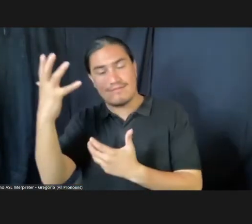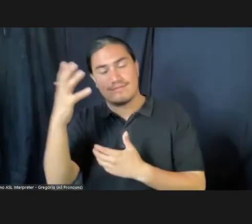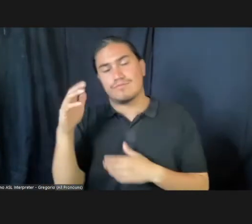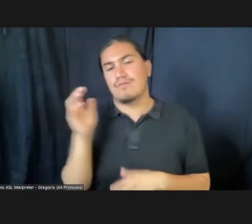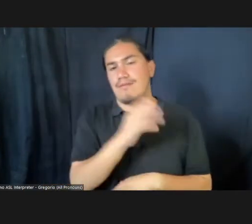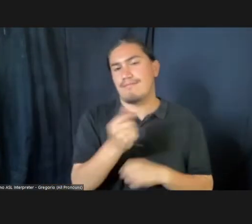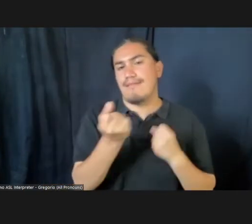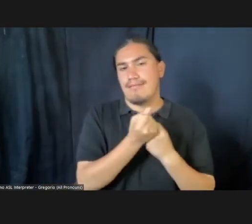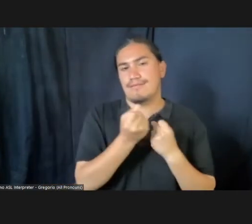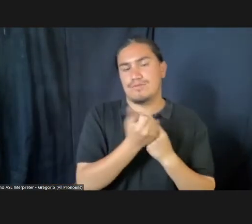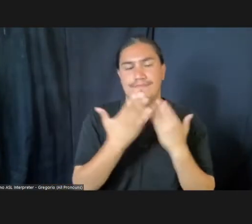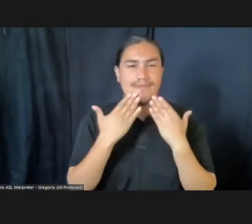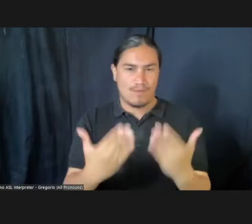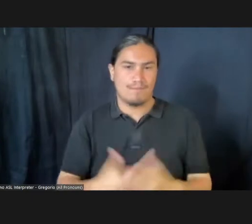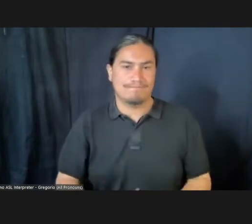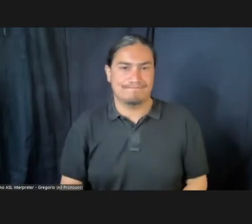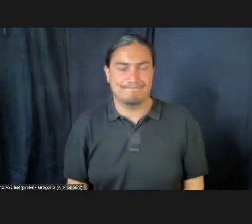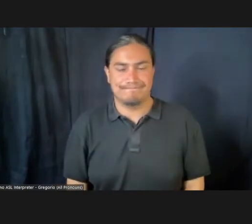Thank you.